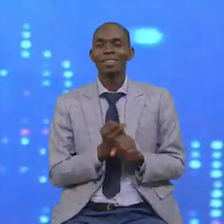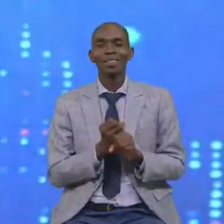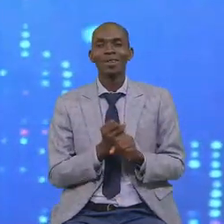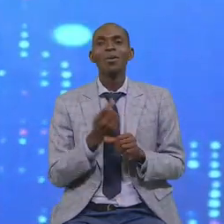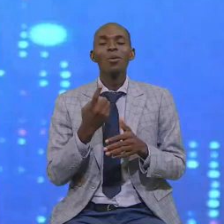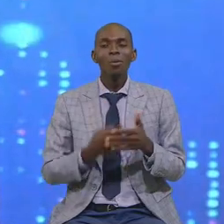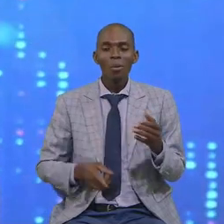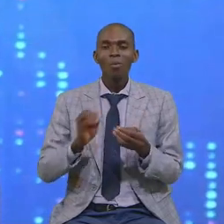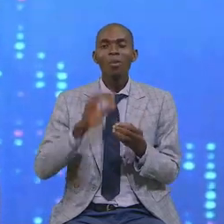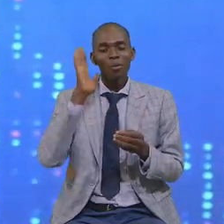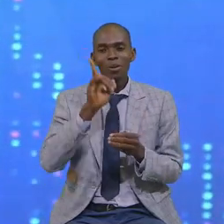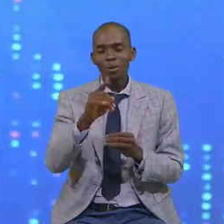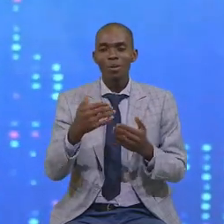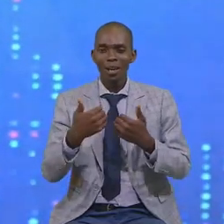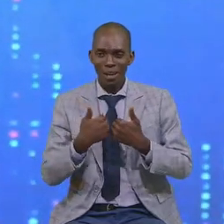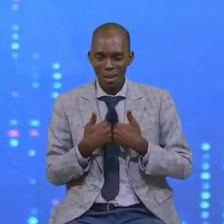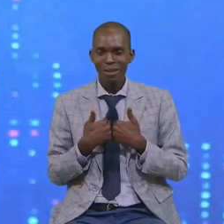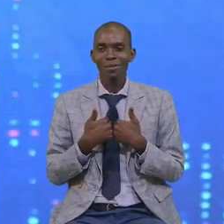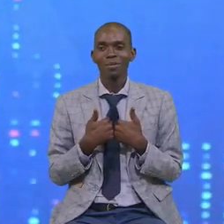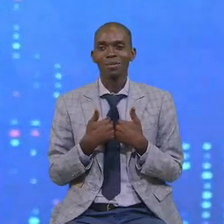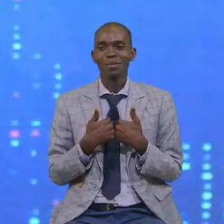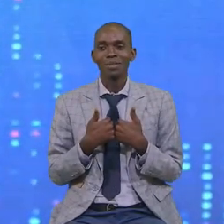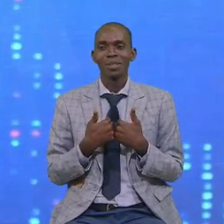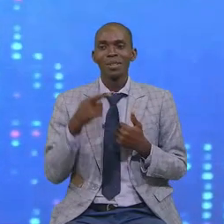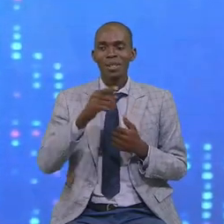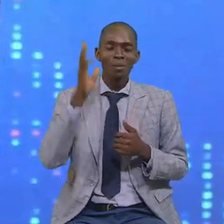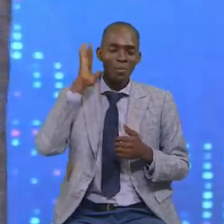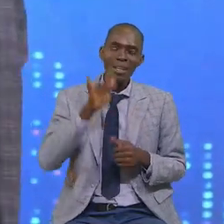you have? You will fly.